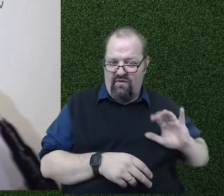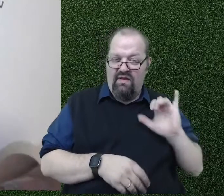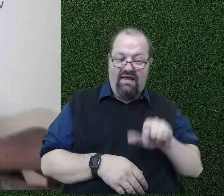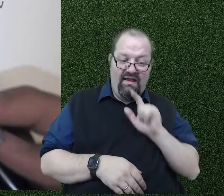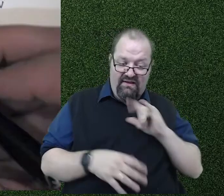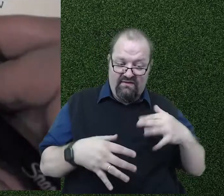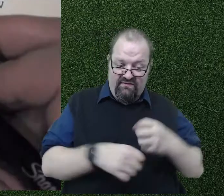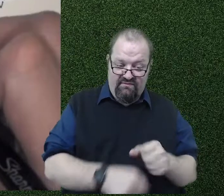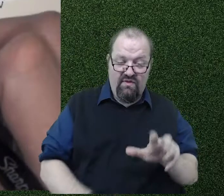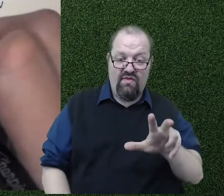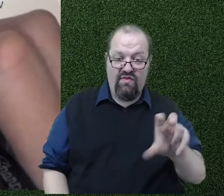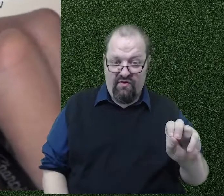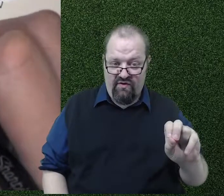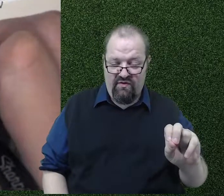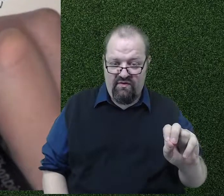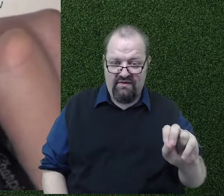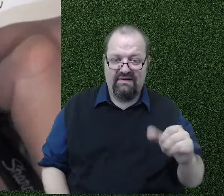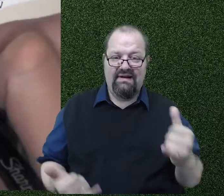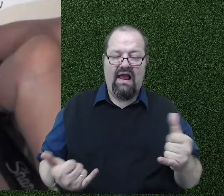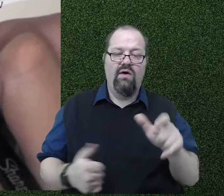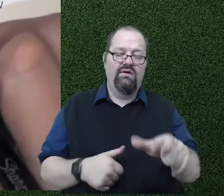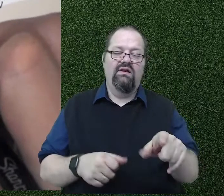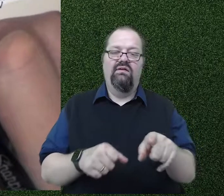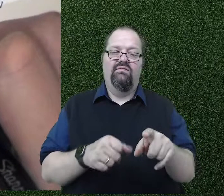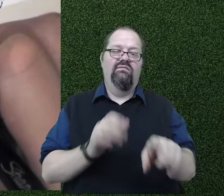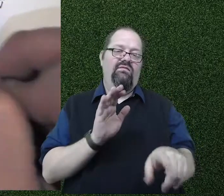So I need to find the length of v